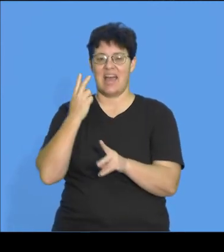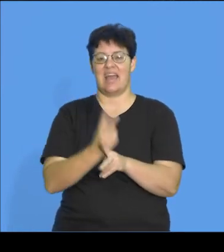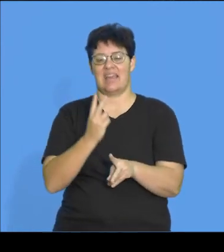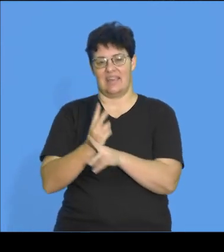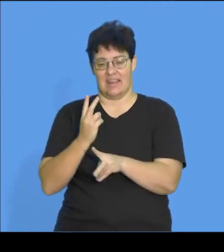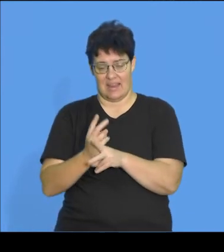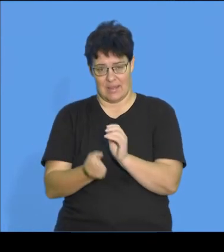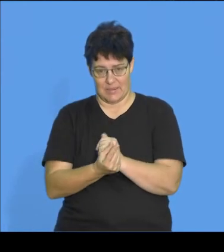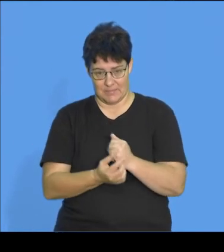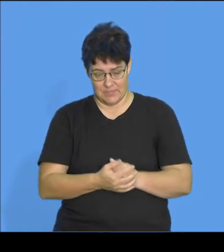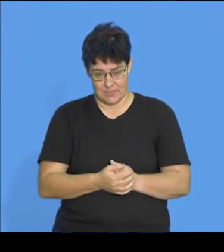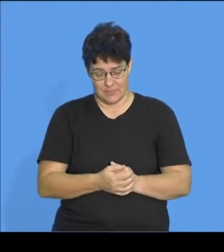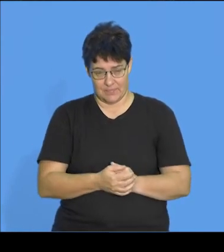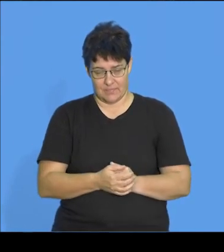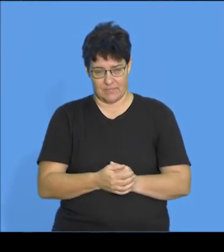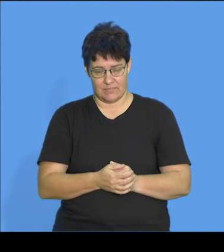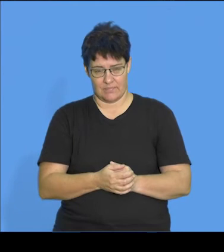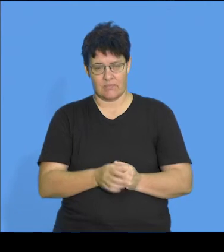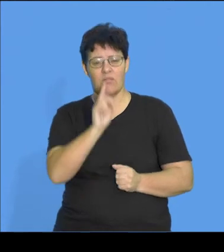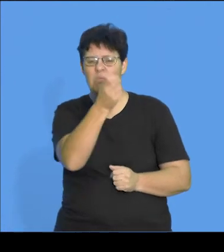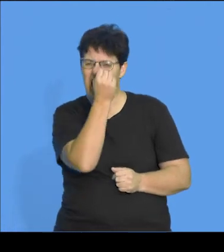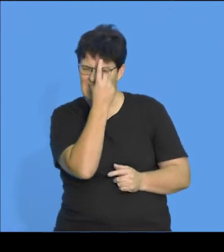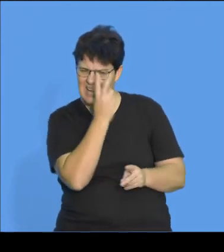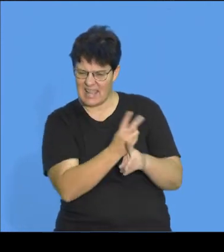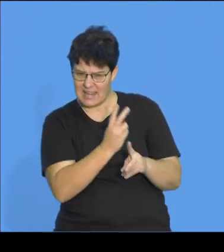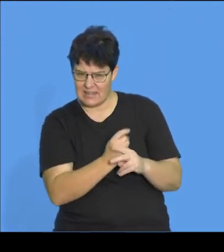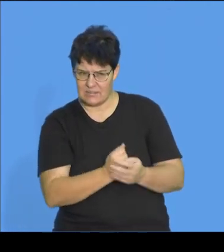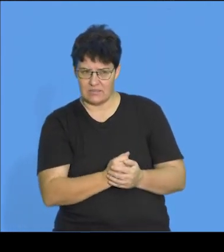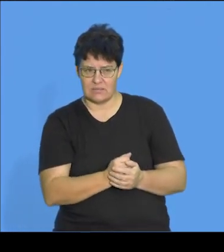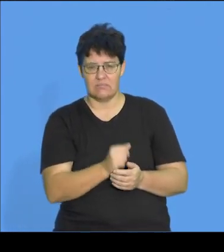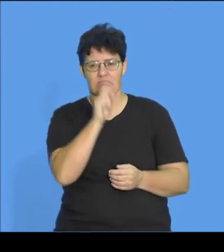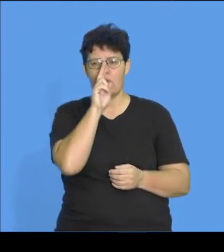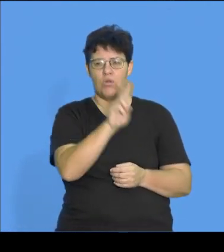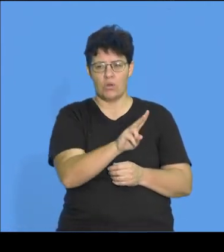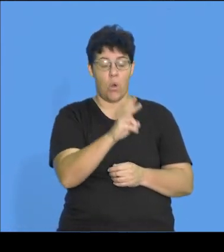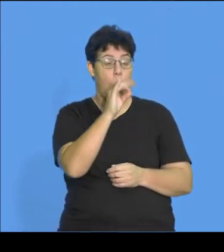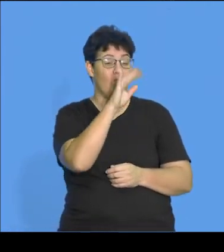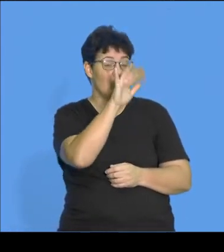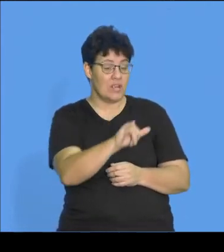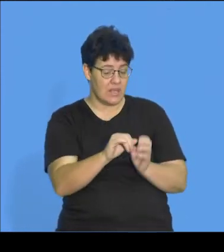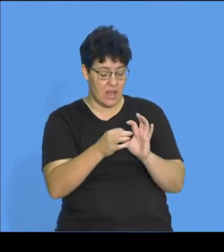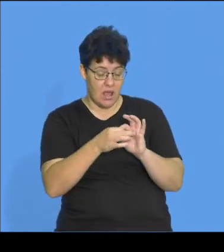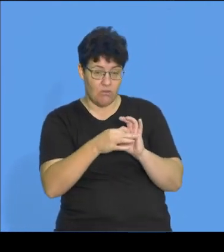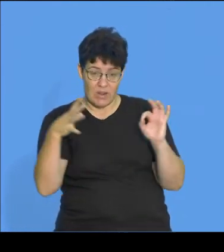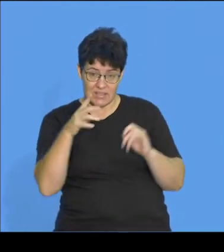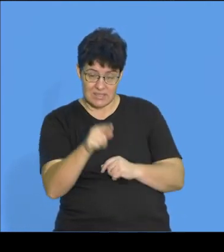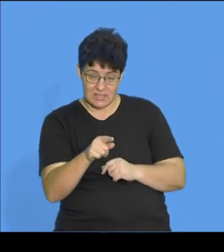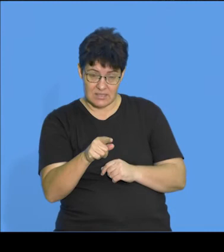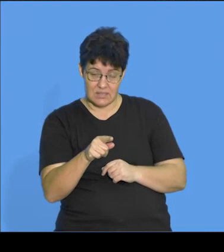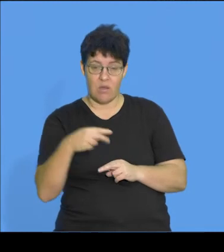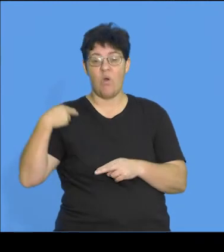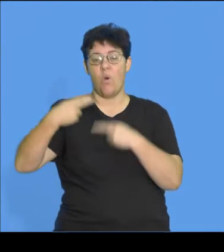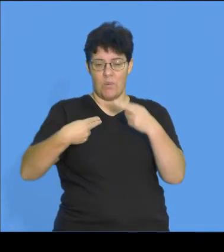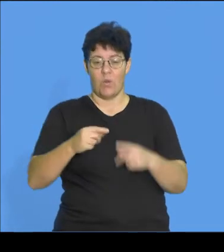Okay, let's try and understand this again. So we looked at how the ovary releases the hormones that helps to